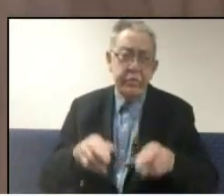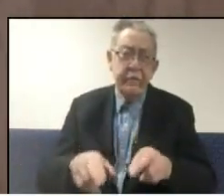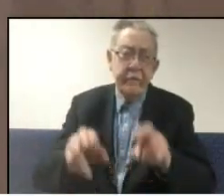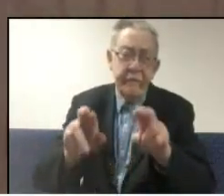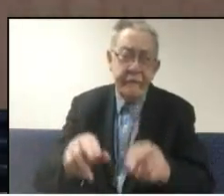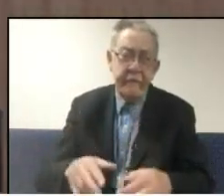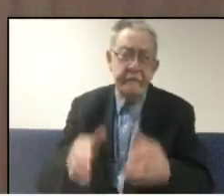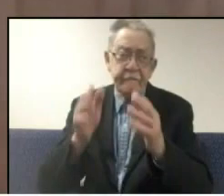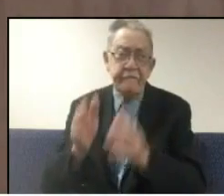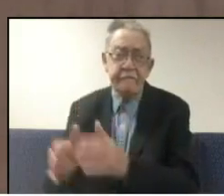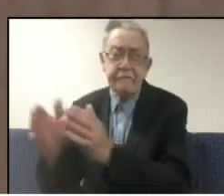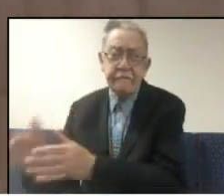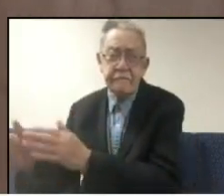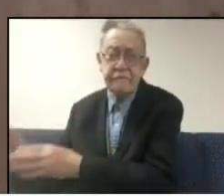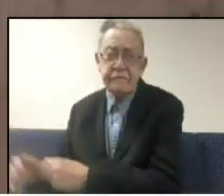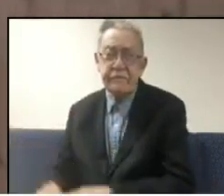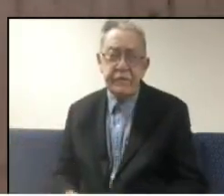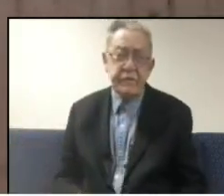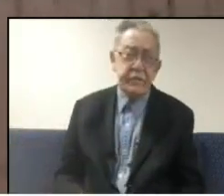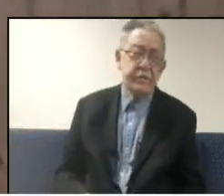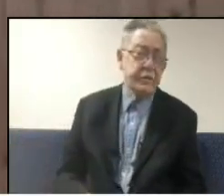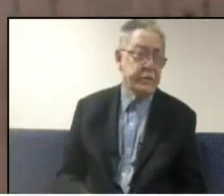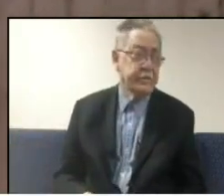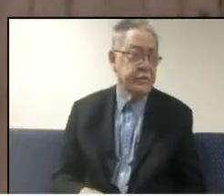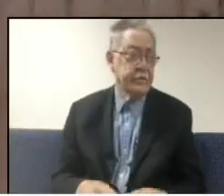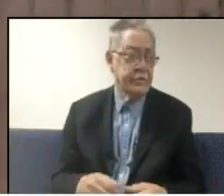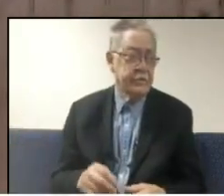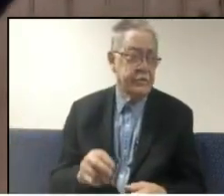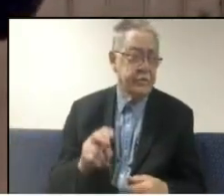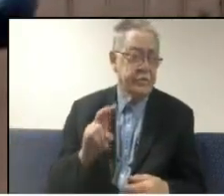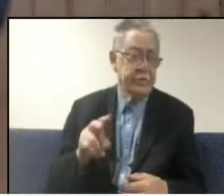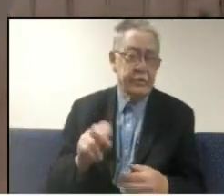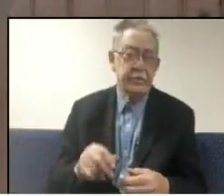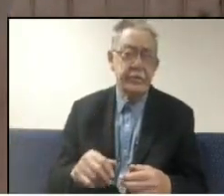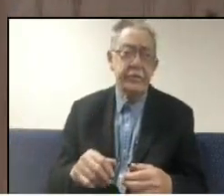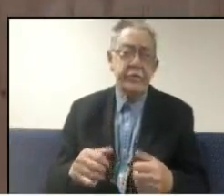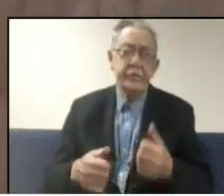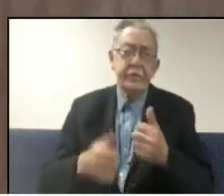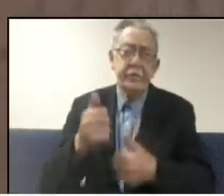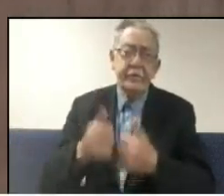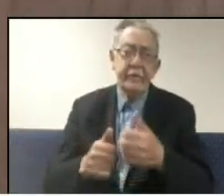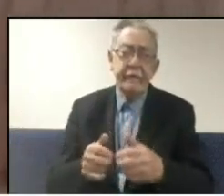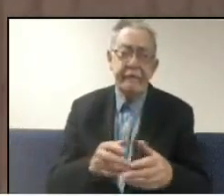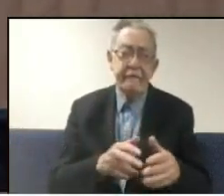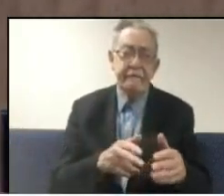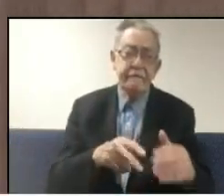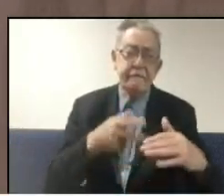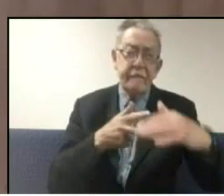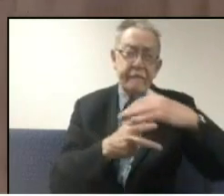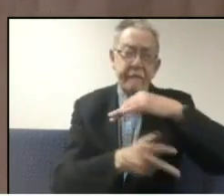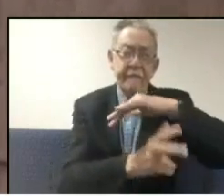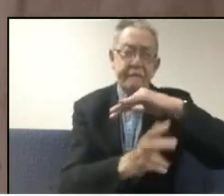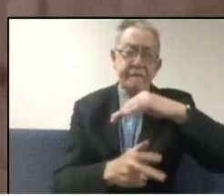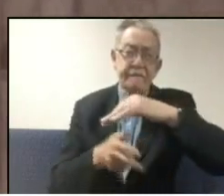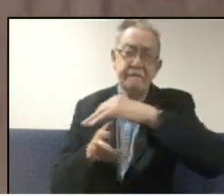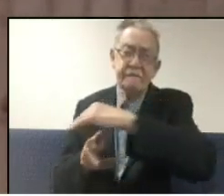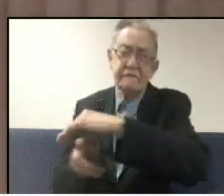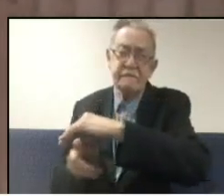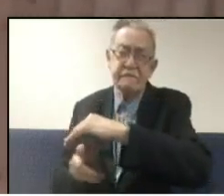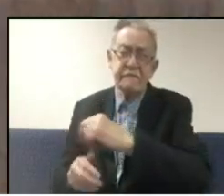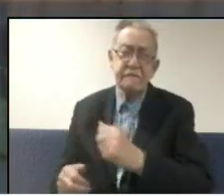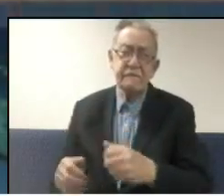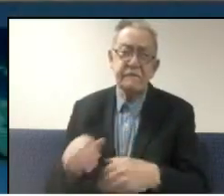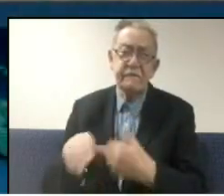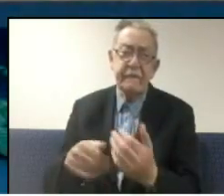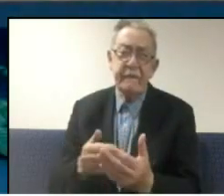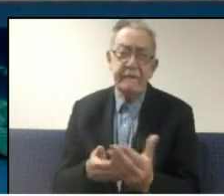planned out. You know, we've got 2.3 kids. We've got a 2-car garage. We're doing all these things. And then God plants